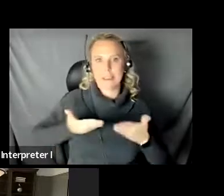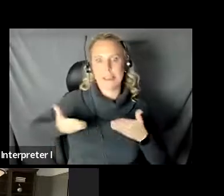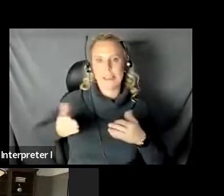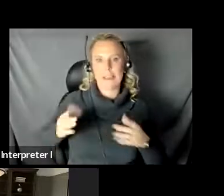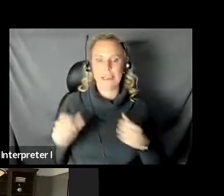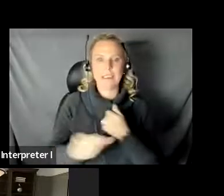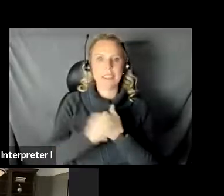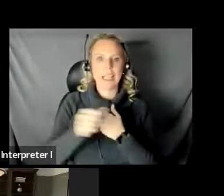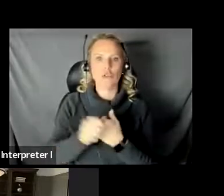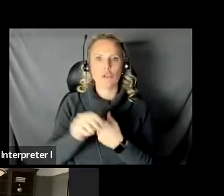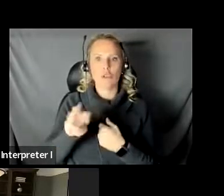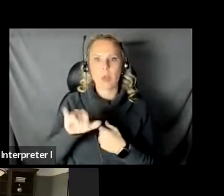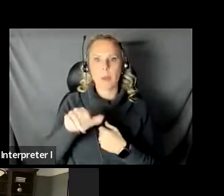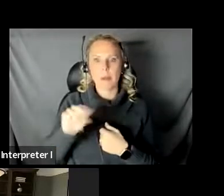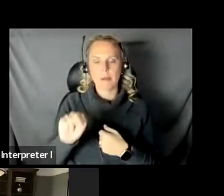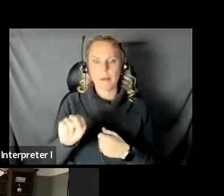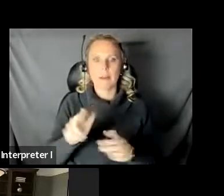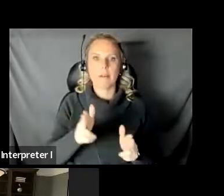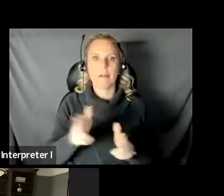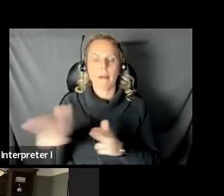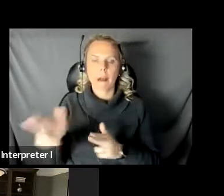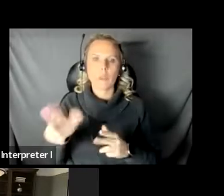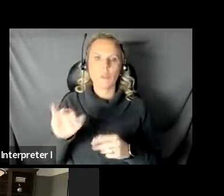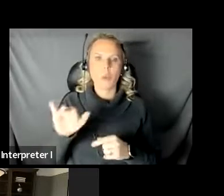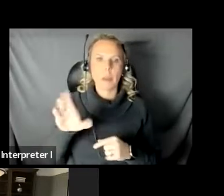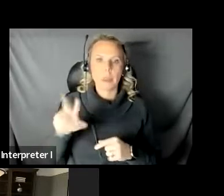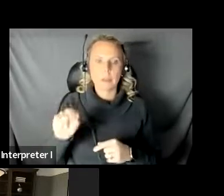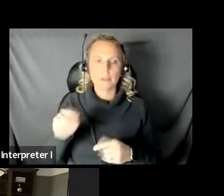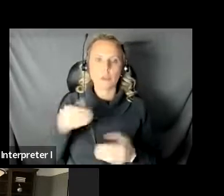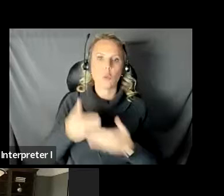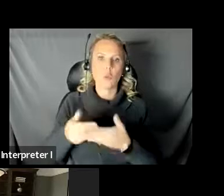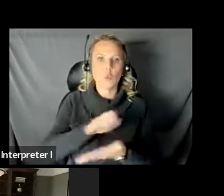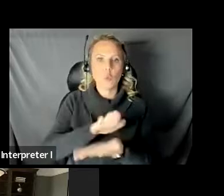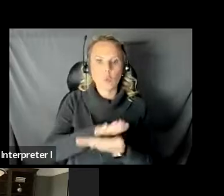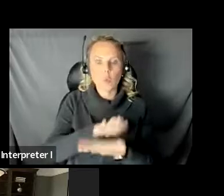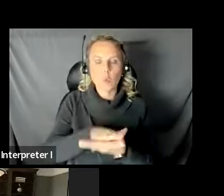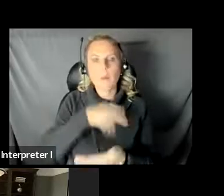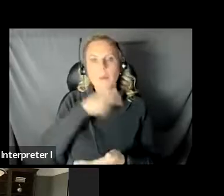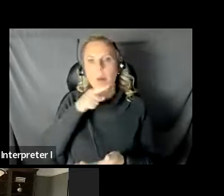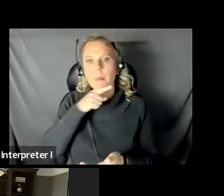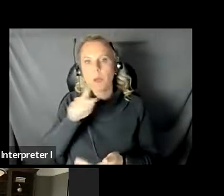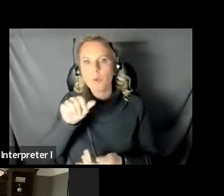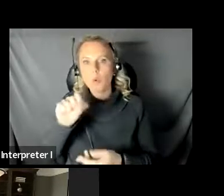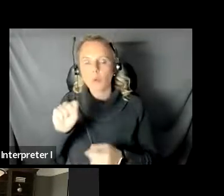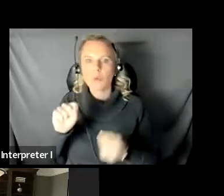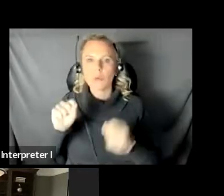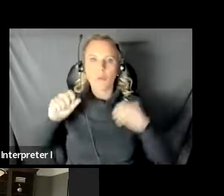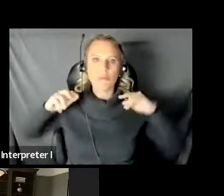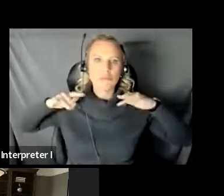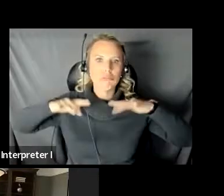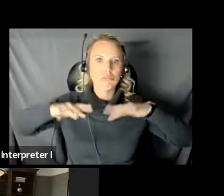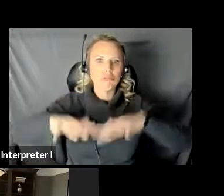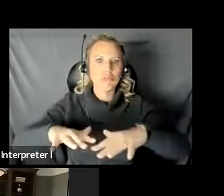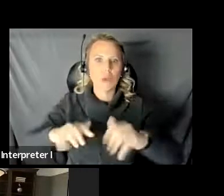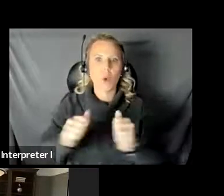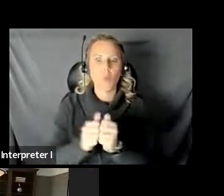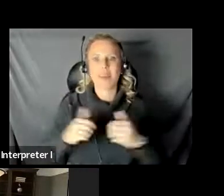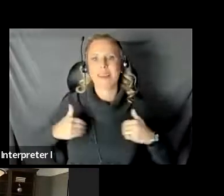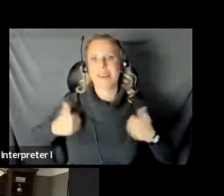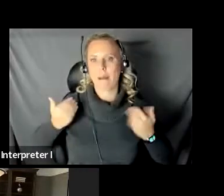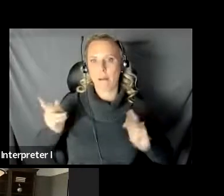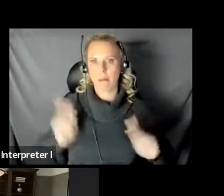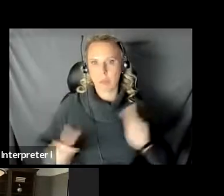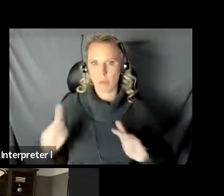prohibited firearms near schools, daycares, public pools, and other spaces that are heavily populated by young